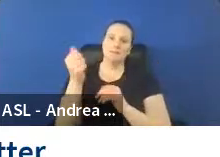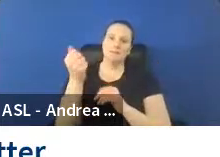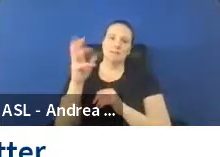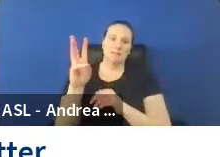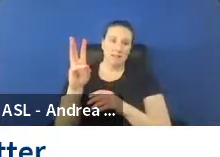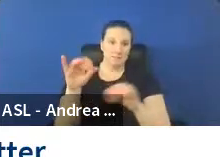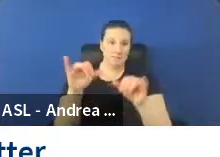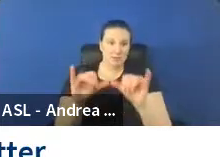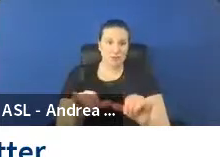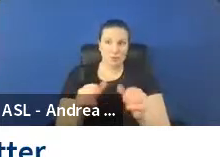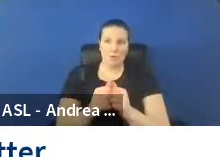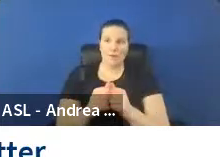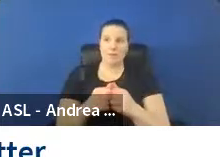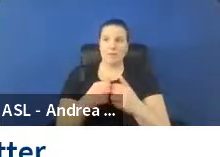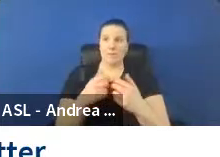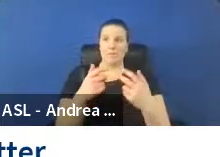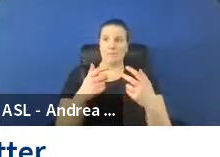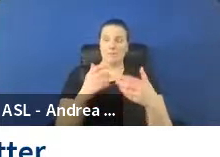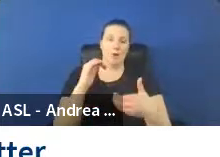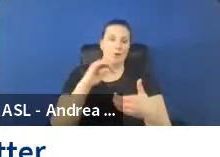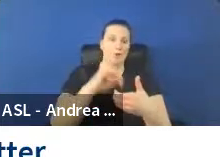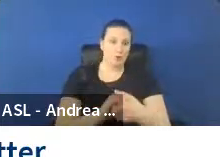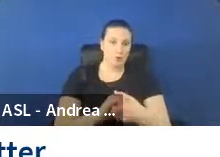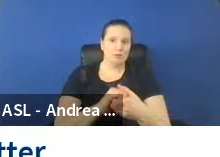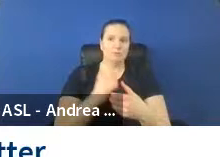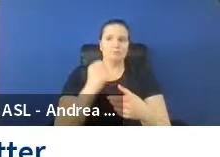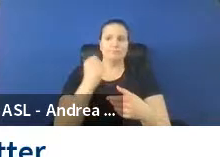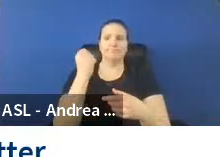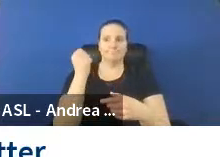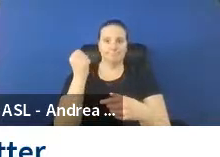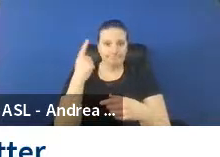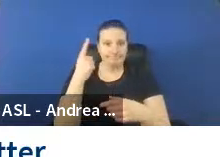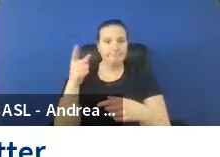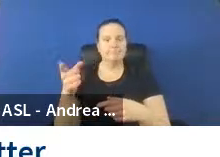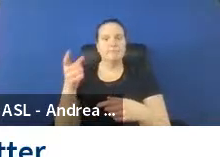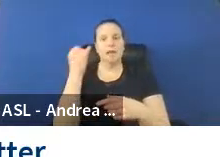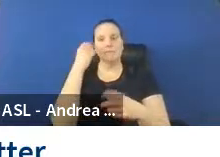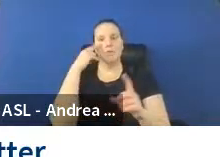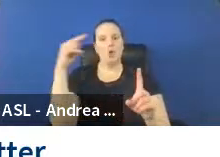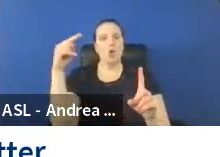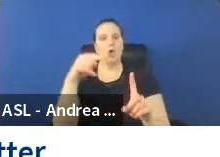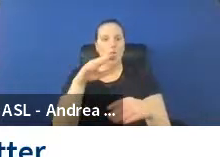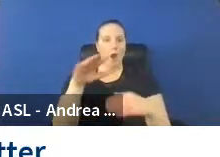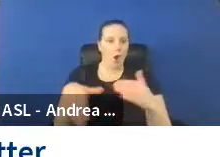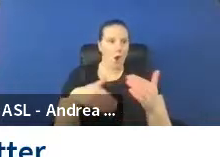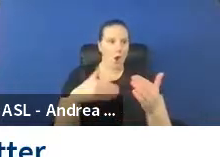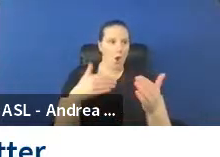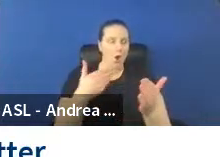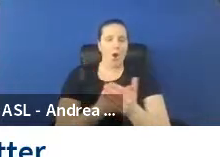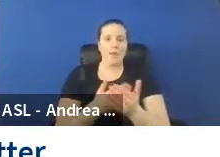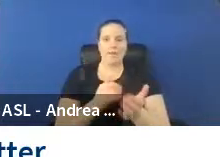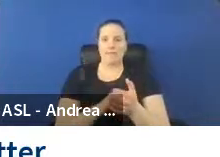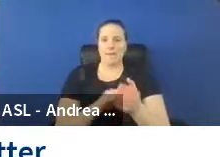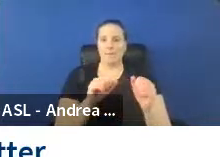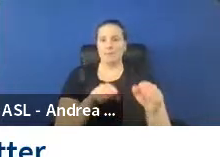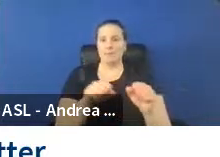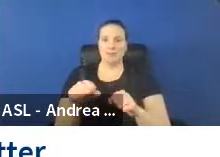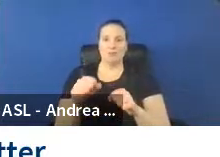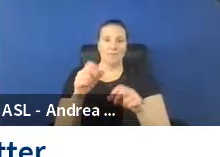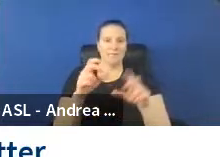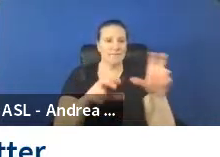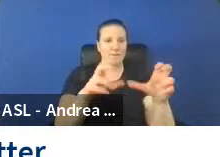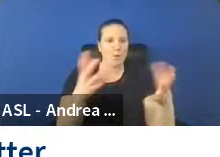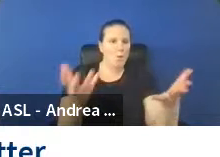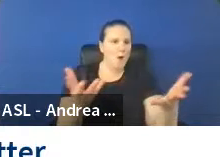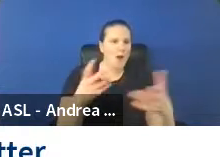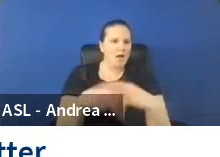with the partners with the intention of understanding if you were looking at sort of all of these potential investments, what are the